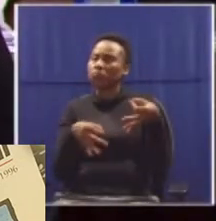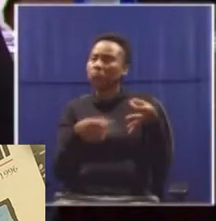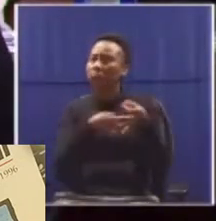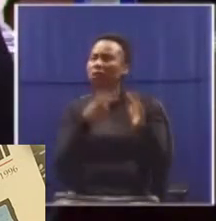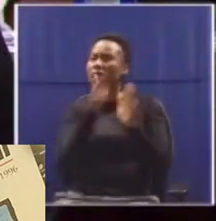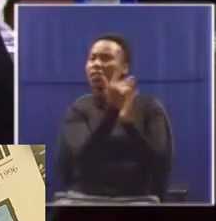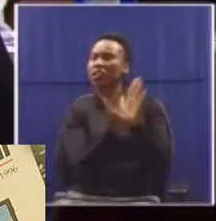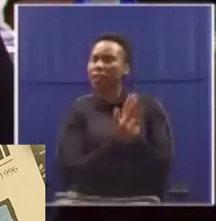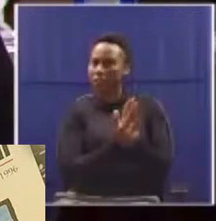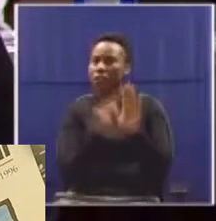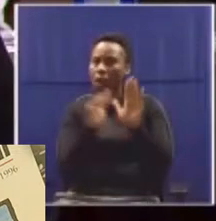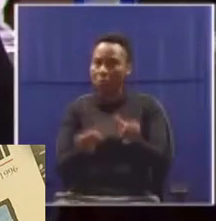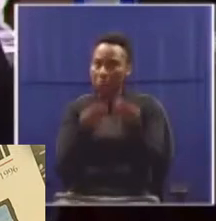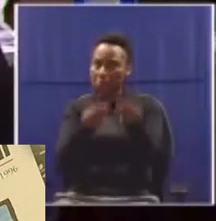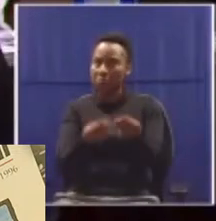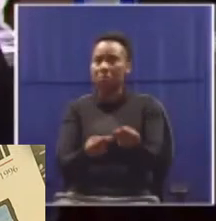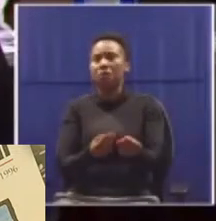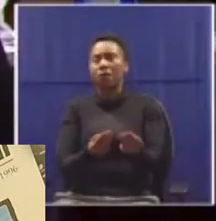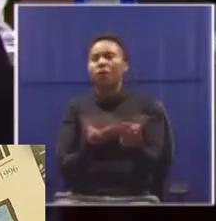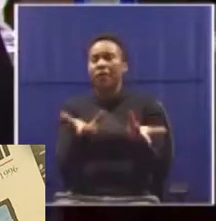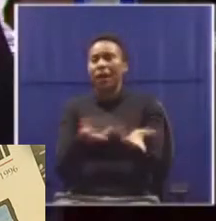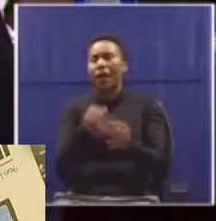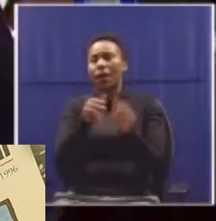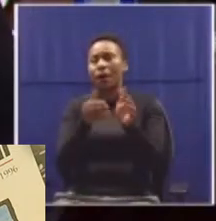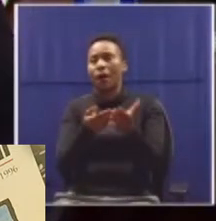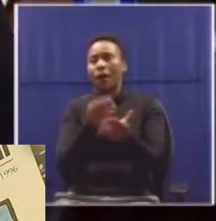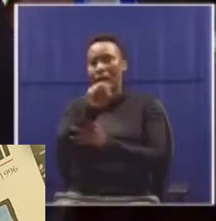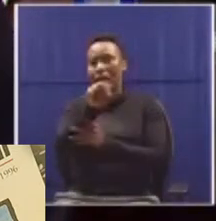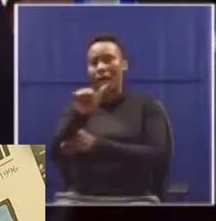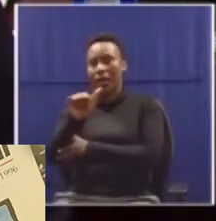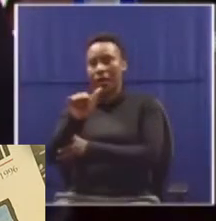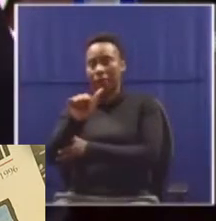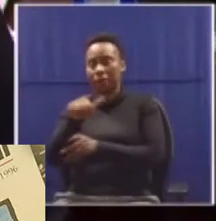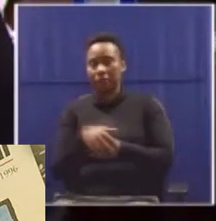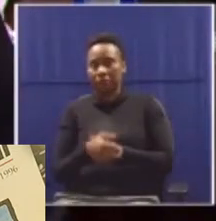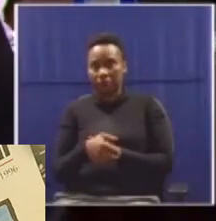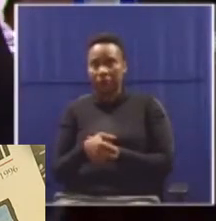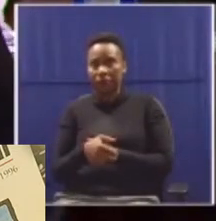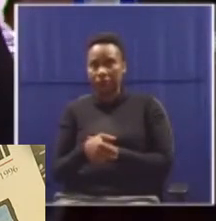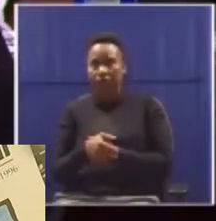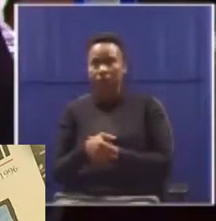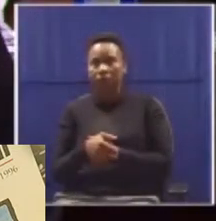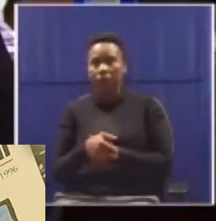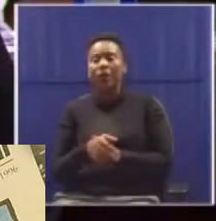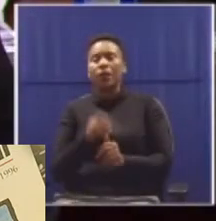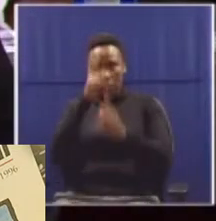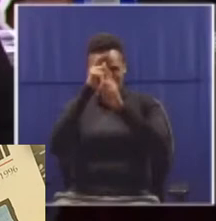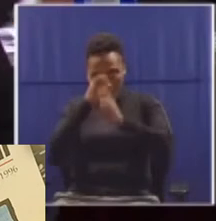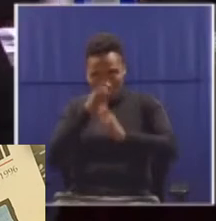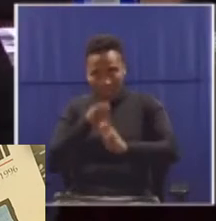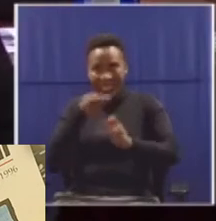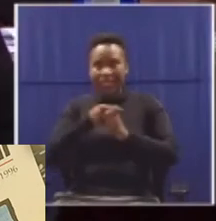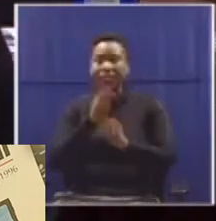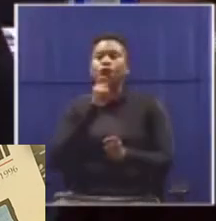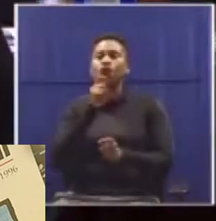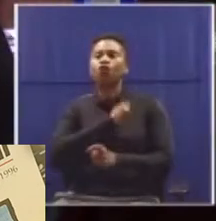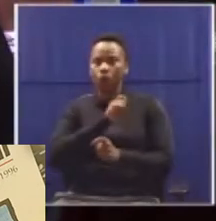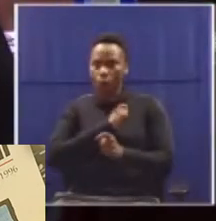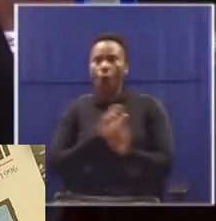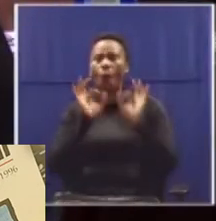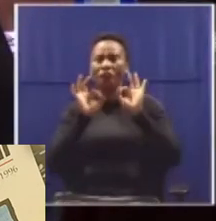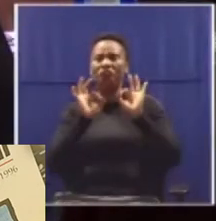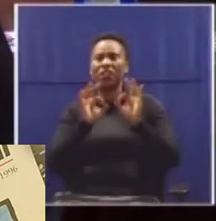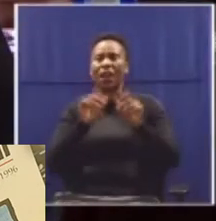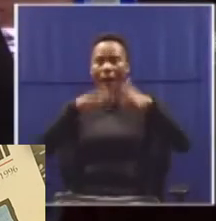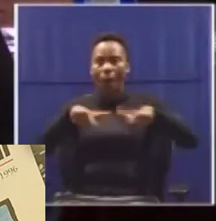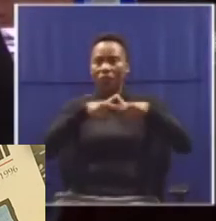is before the National Assembly recognition as the 12th official language of South Africa will